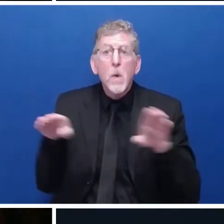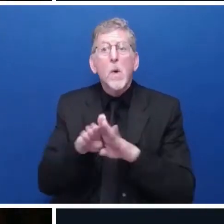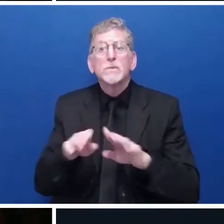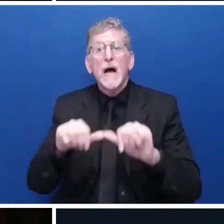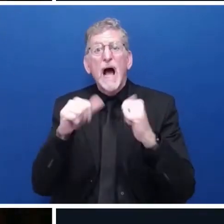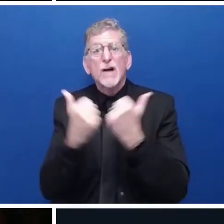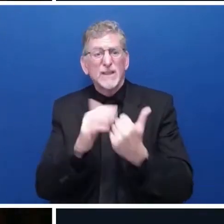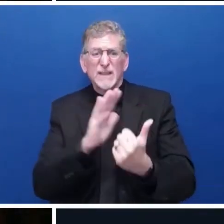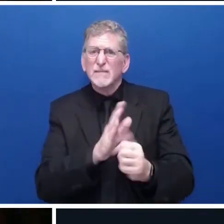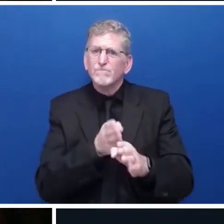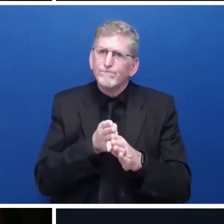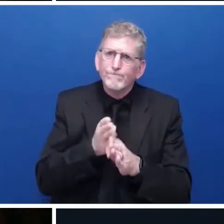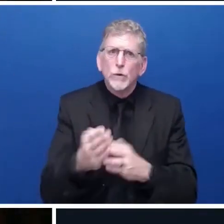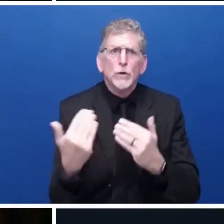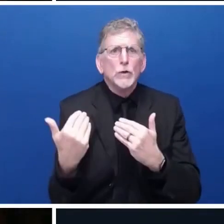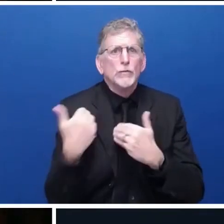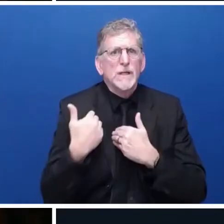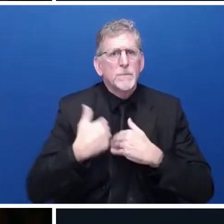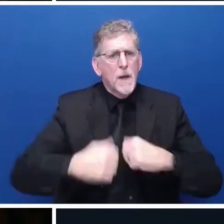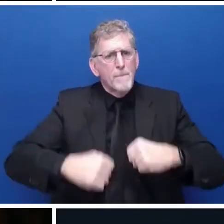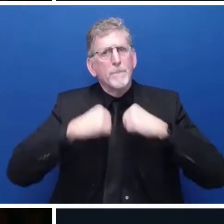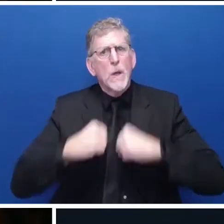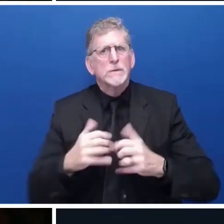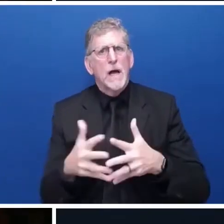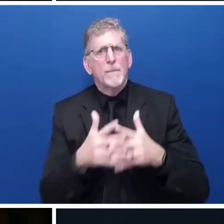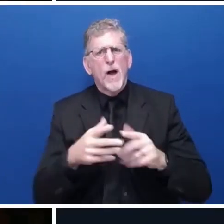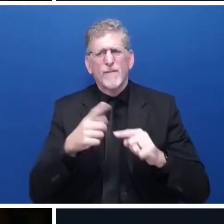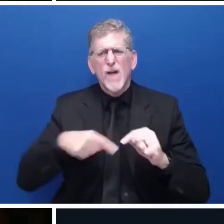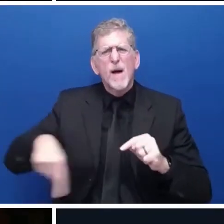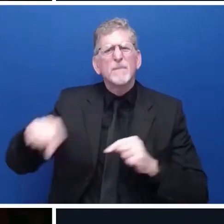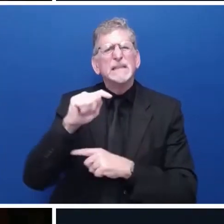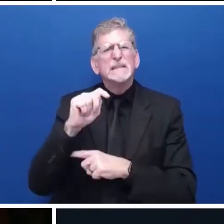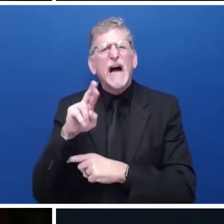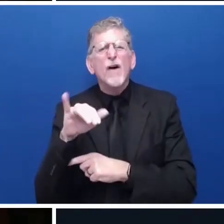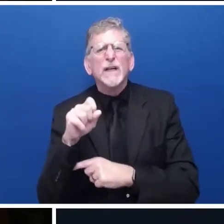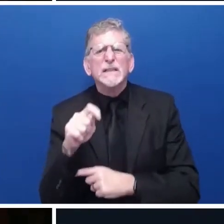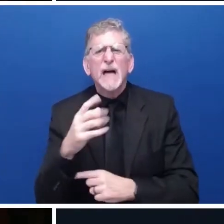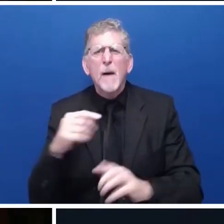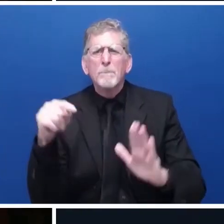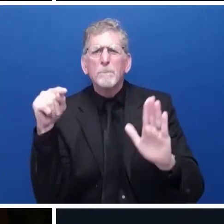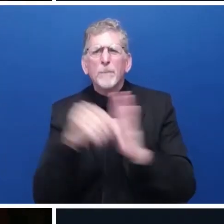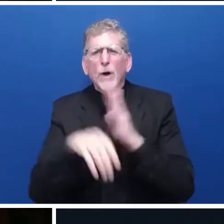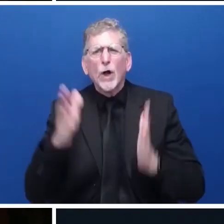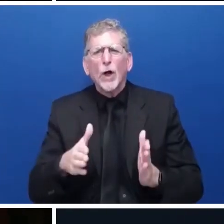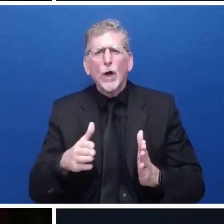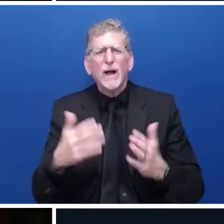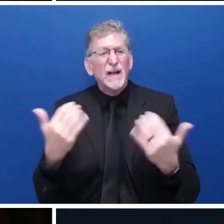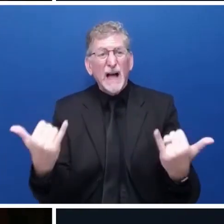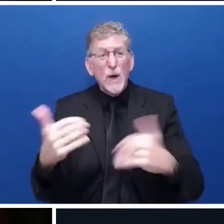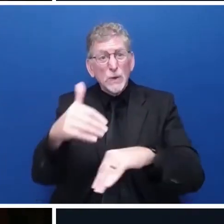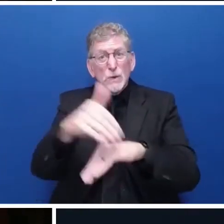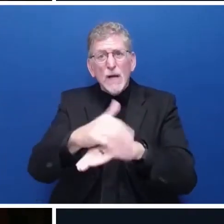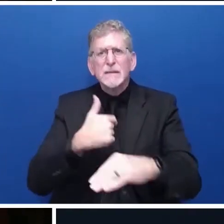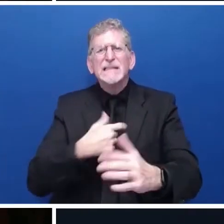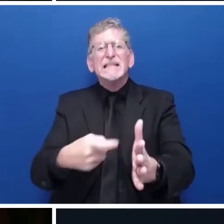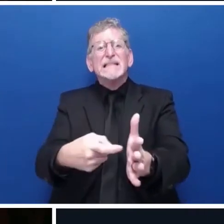murderers. Tonight I'm demanding the full and immediate restoration of all funding for the border security, homeland